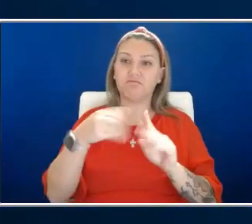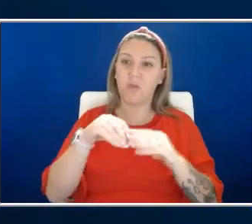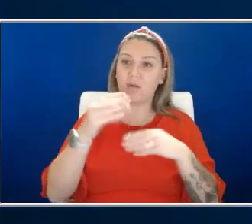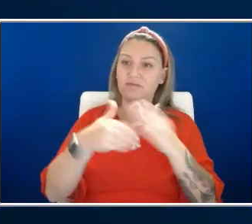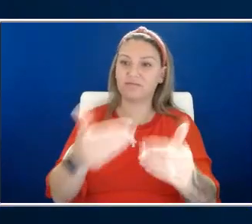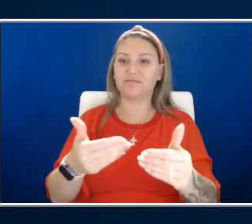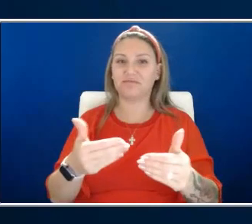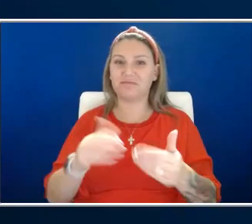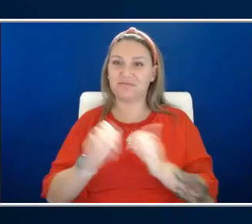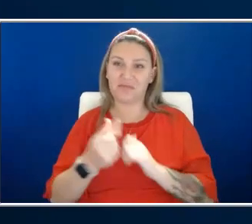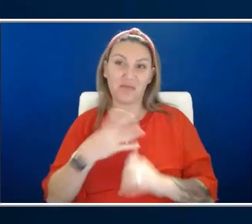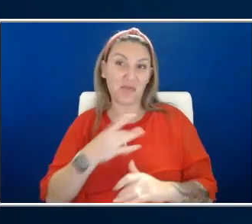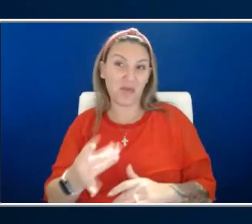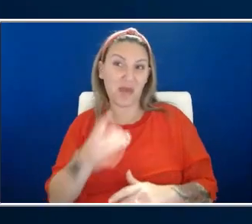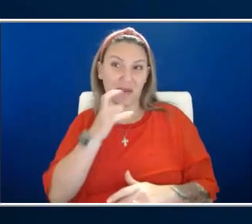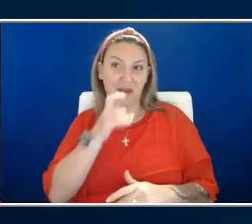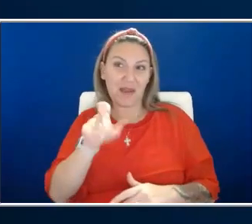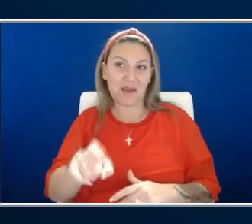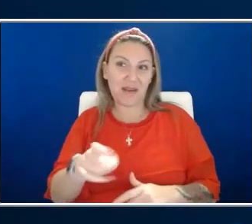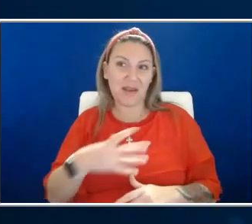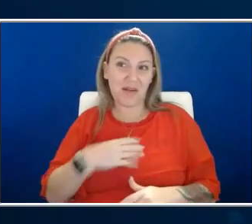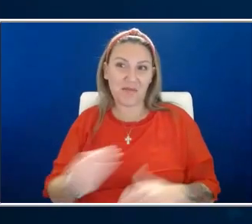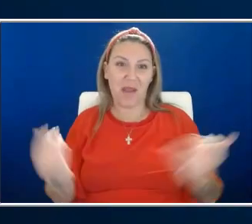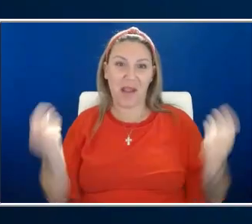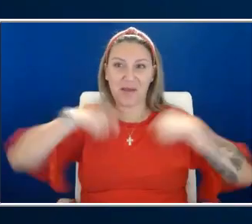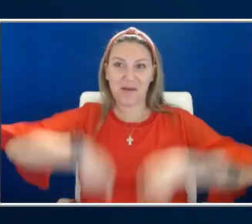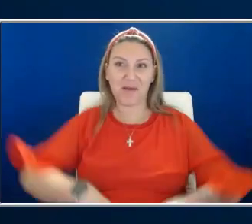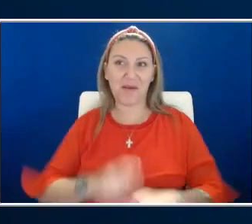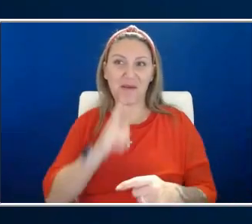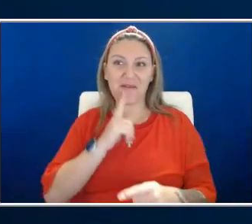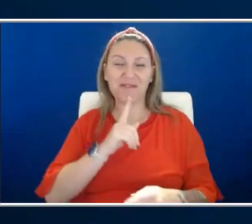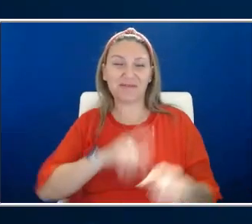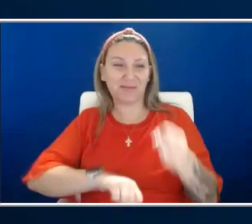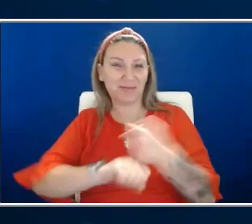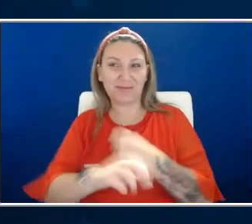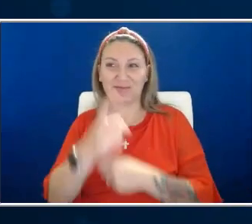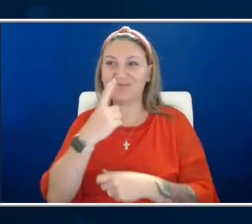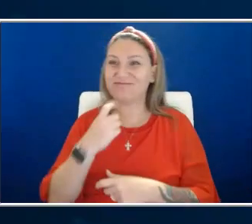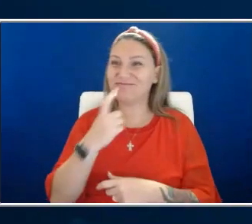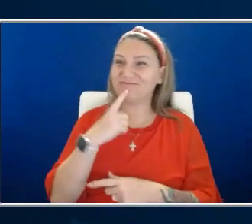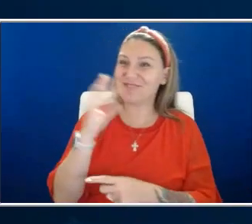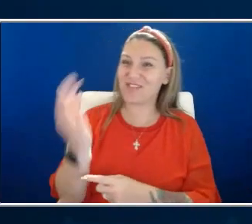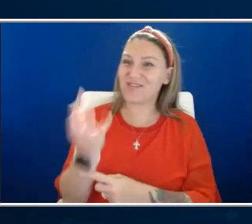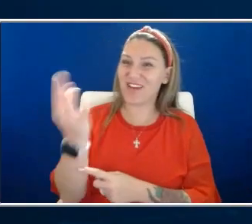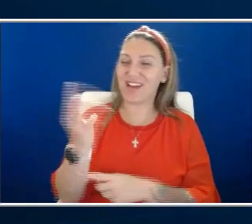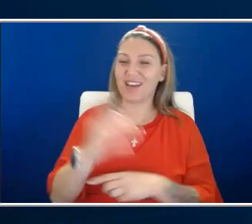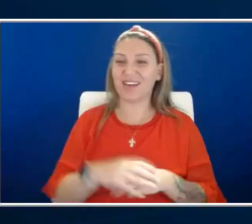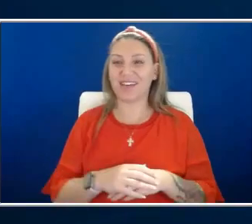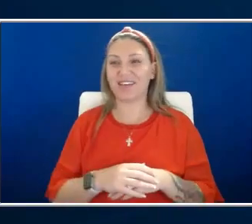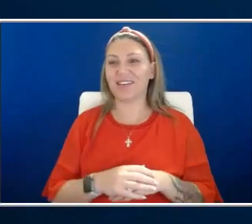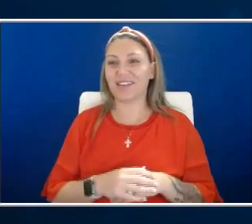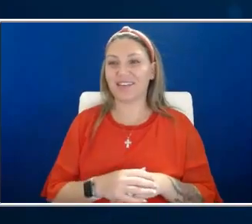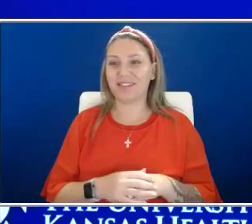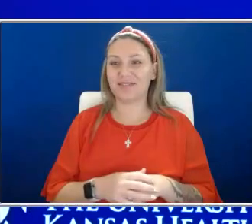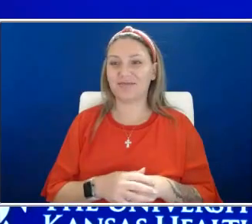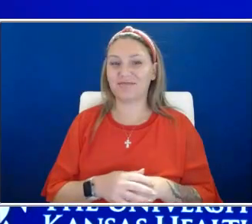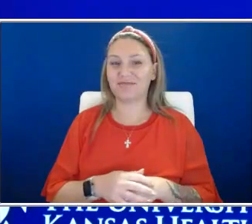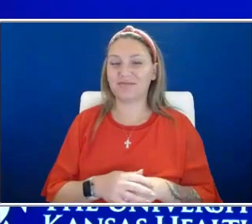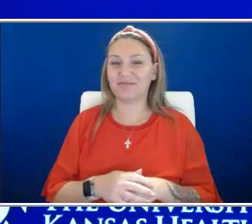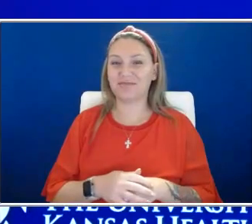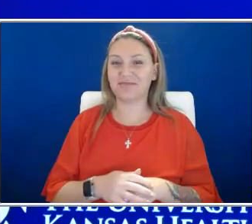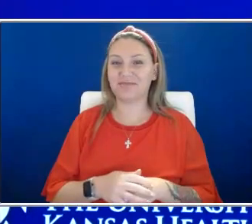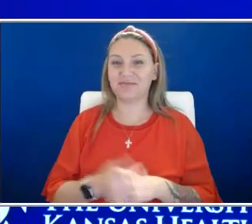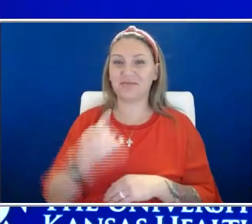don't have to wear your white coat? Yeah, it's good. I'm supporting Red Friday, Yep. so all right. We got to make it through